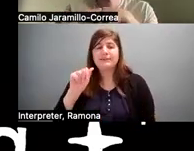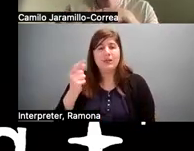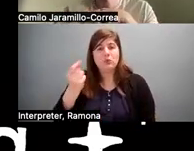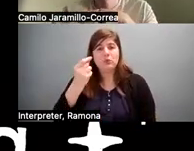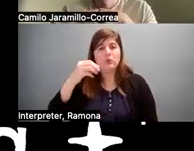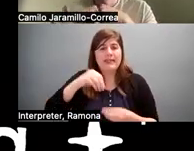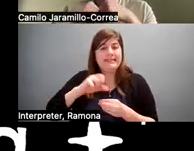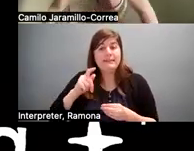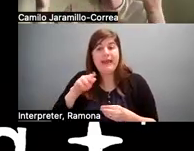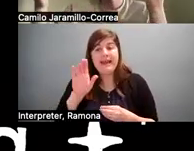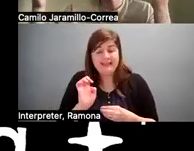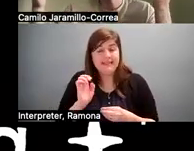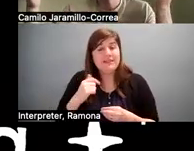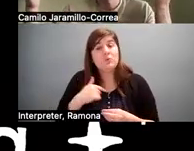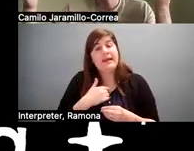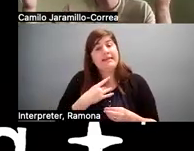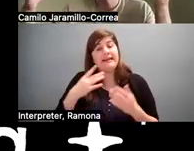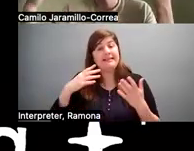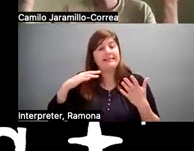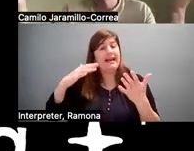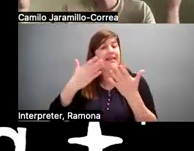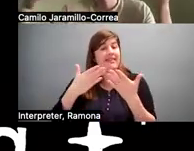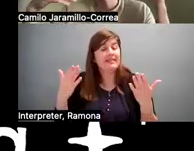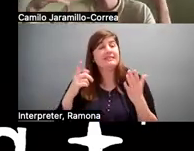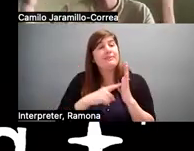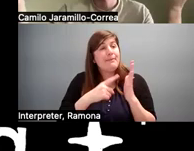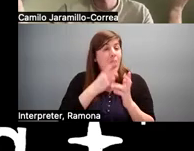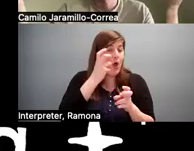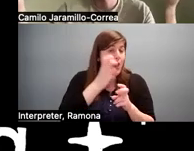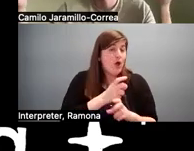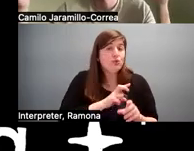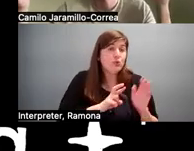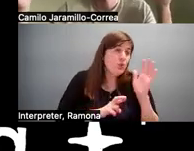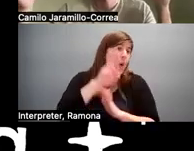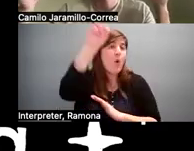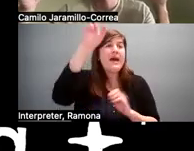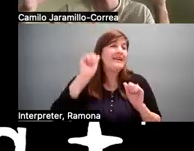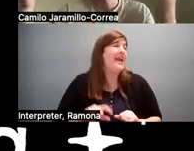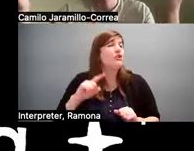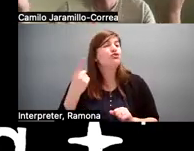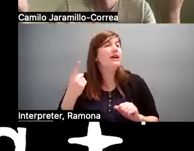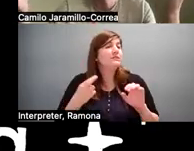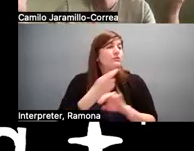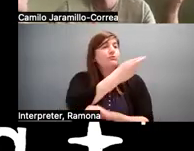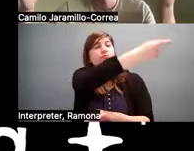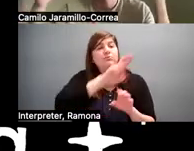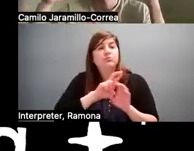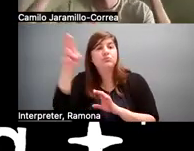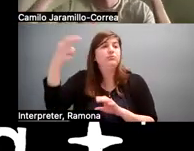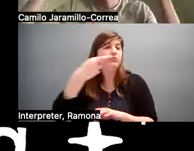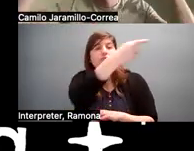things in the lab. So sometimes it's hard to go to space. It's expensive. You cannot just go everywhere you want in space. So one way we can do that is